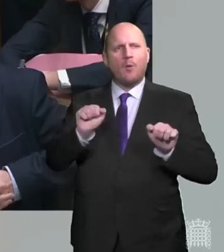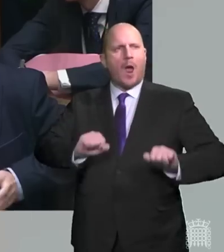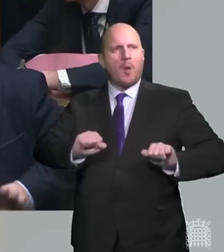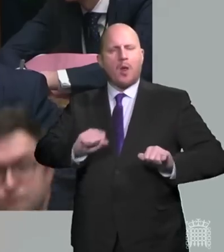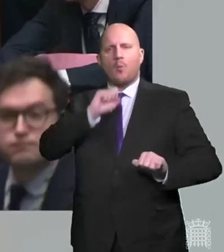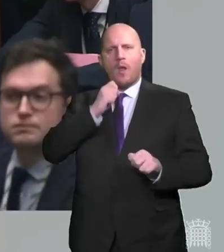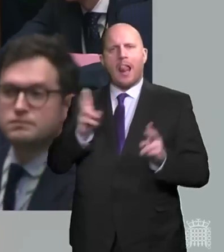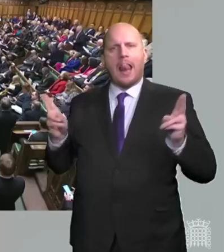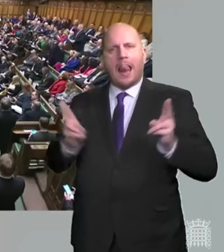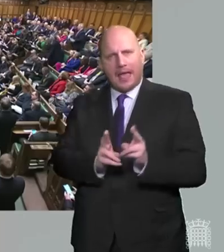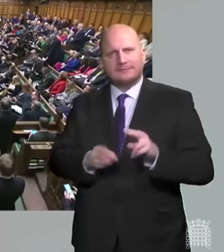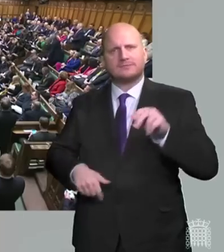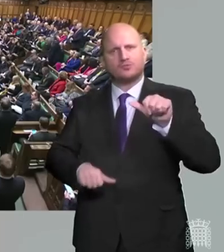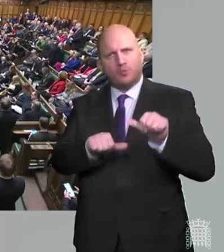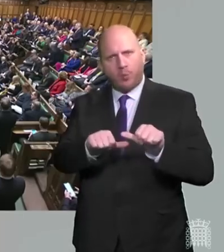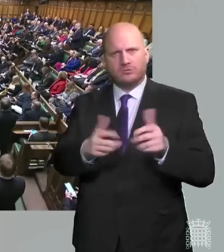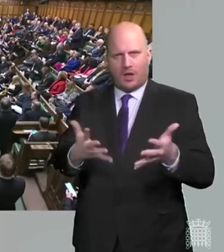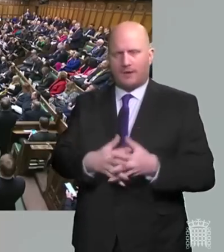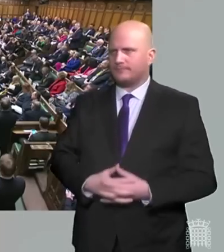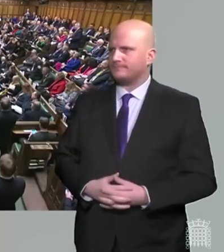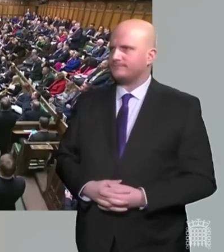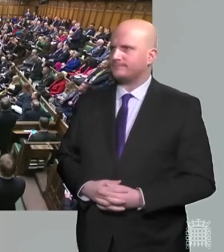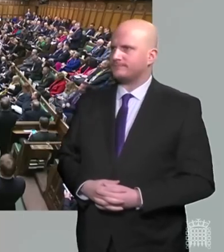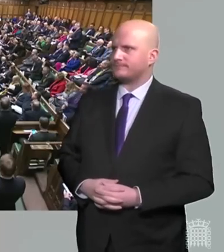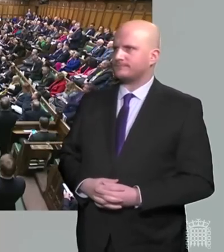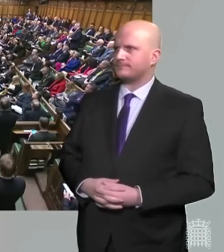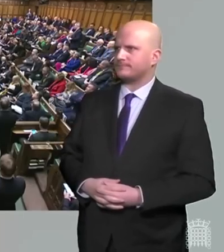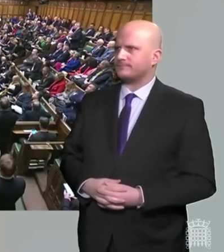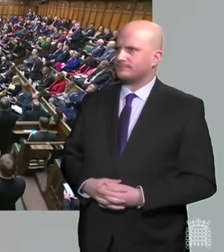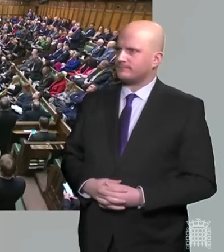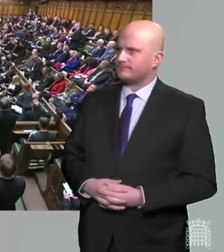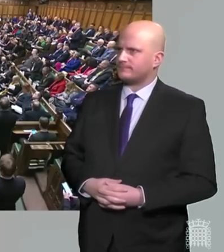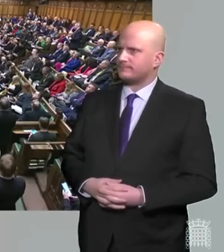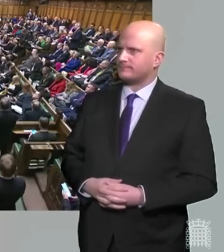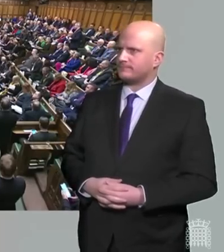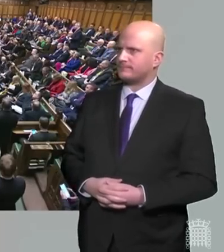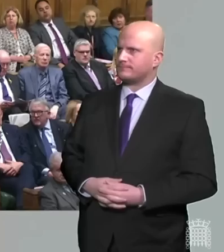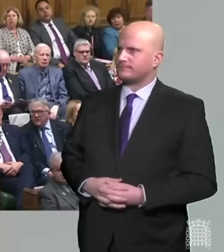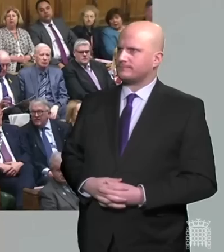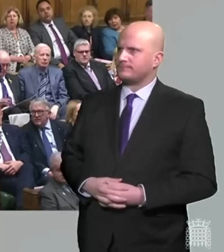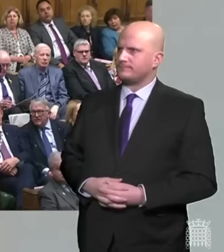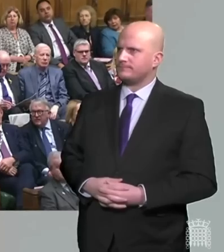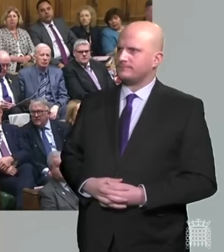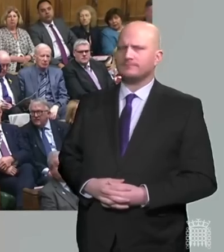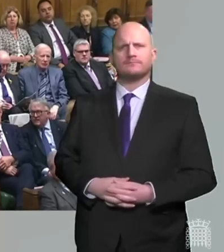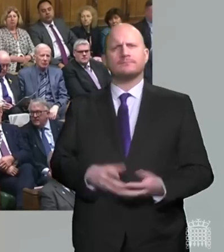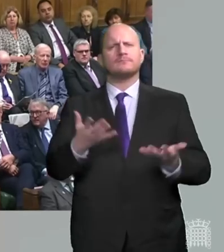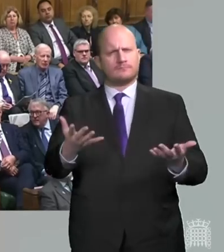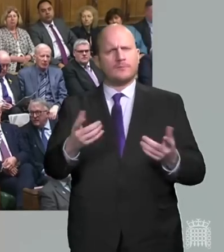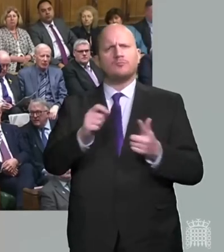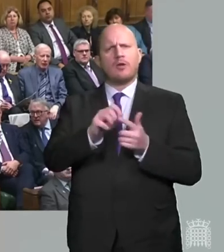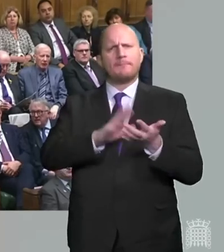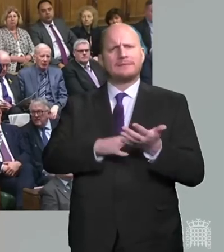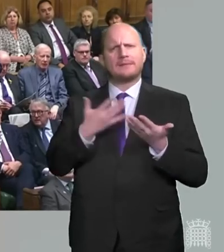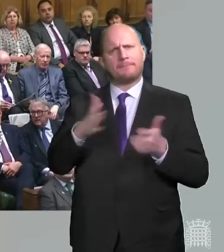Sir Geoffrey Donaldson. Thank you, Mr. Speaker. Can I echo the comments of the Prime Minister in relation to Holocaust